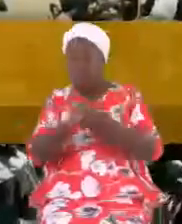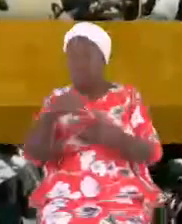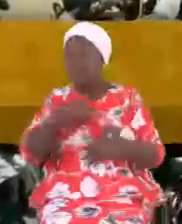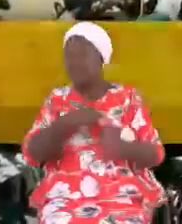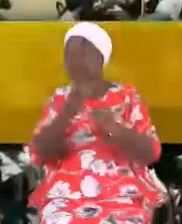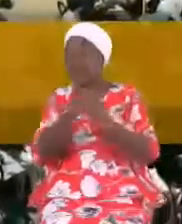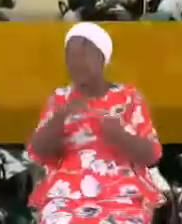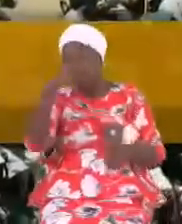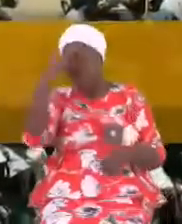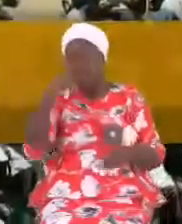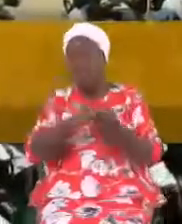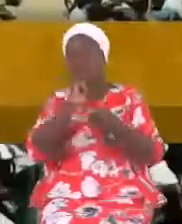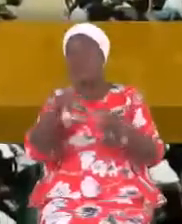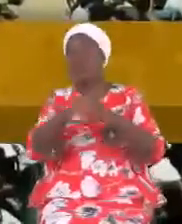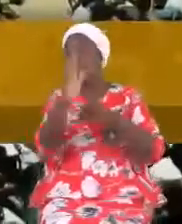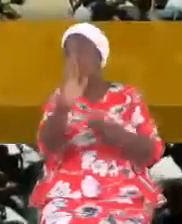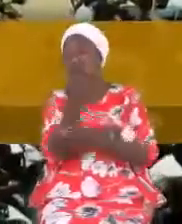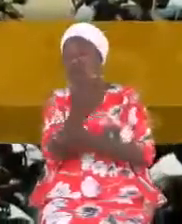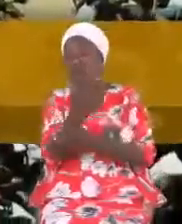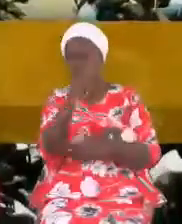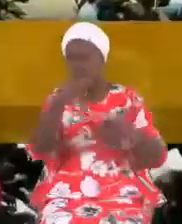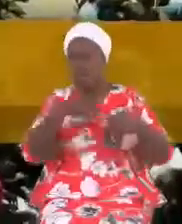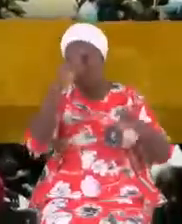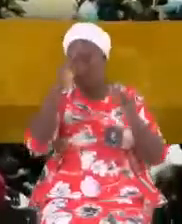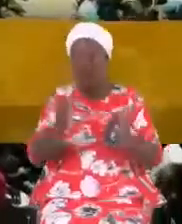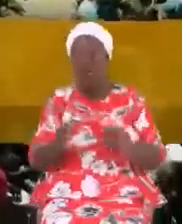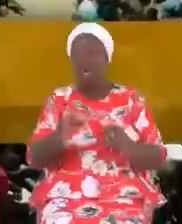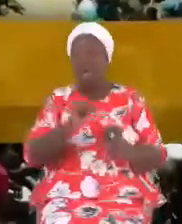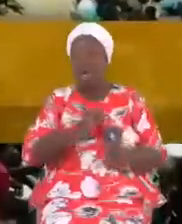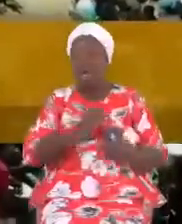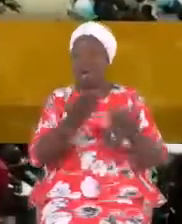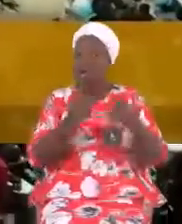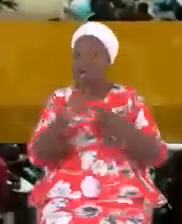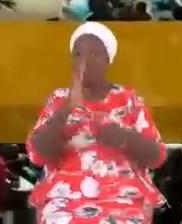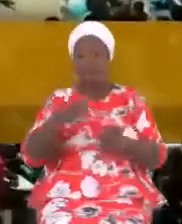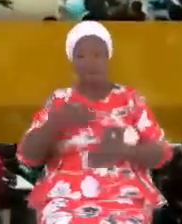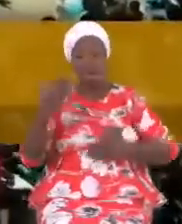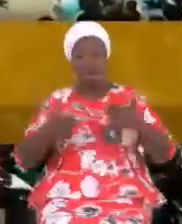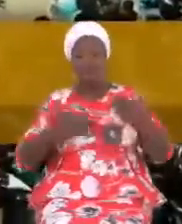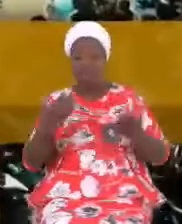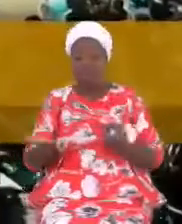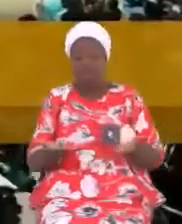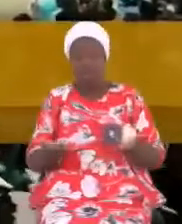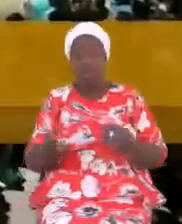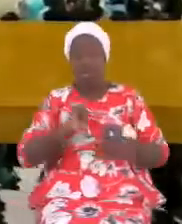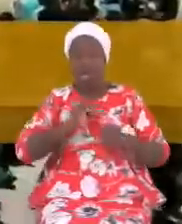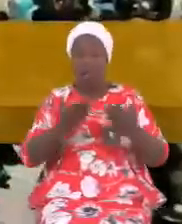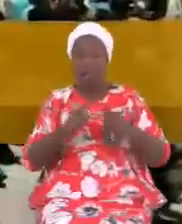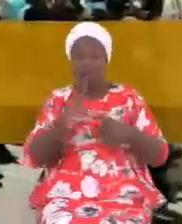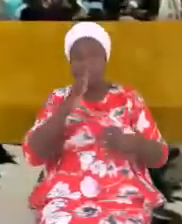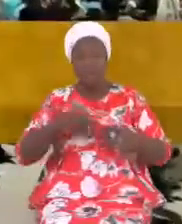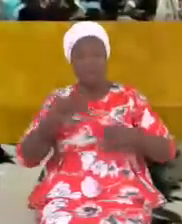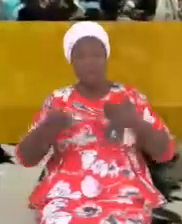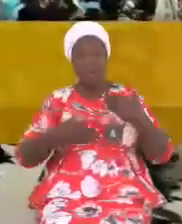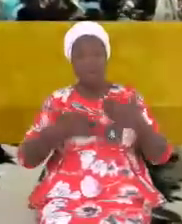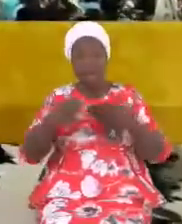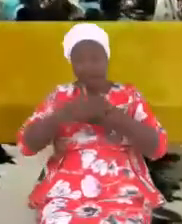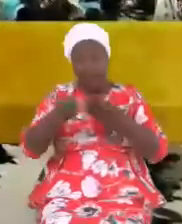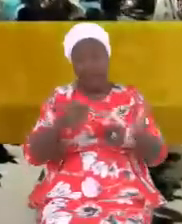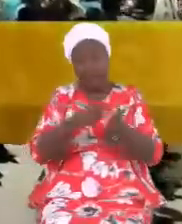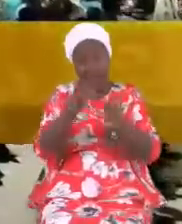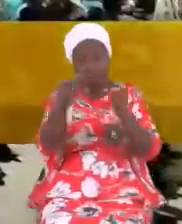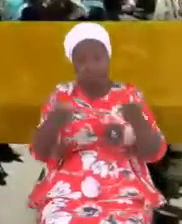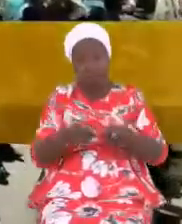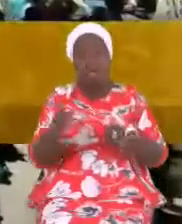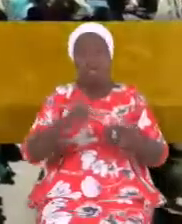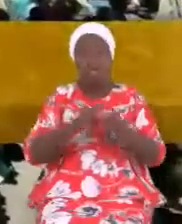hand. You have to decide, I want to be happy here. I want to be happy hereafter. I want to be happy